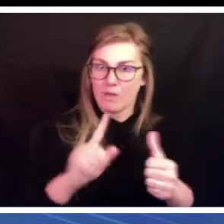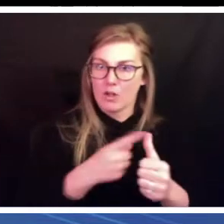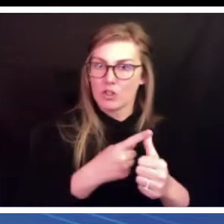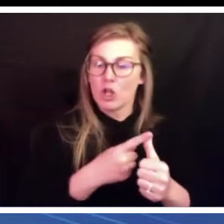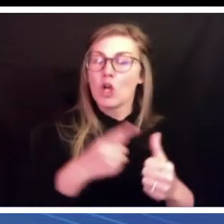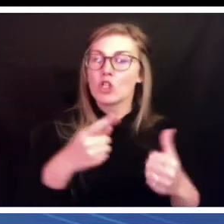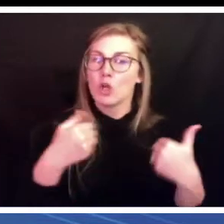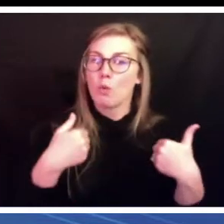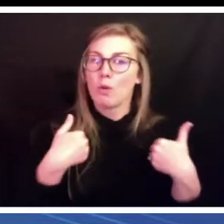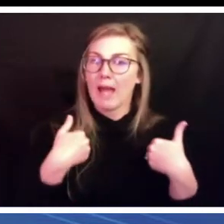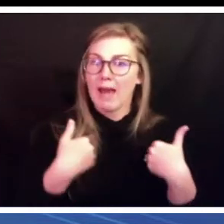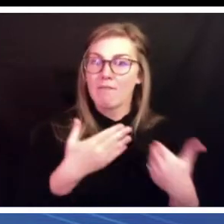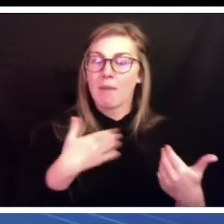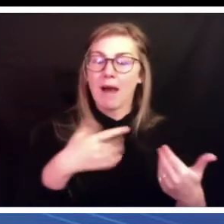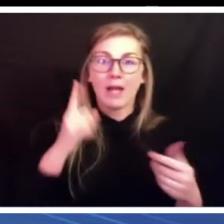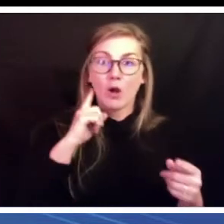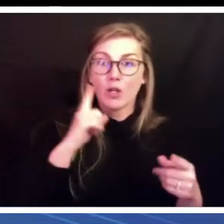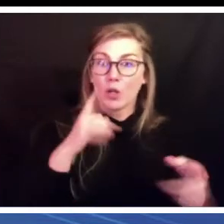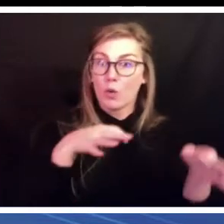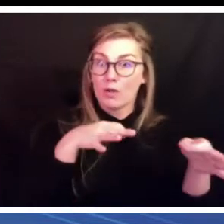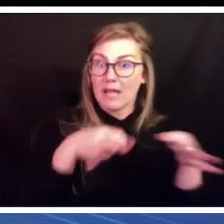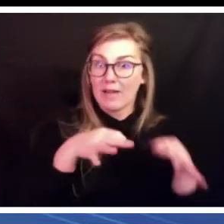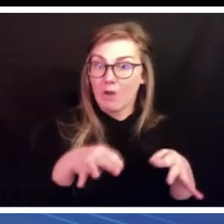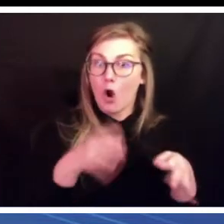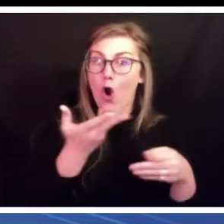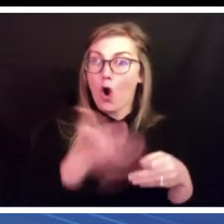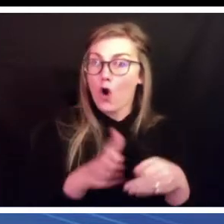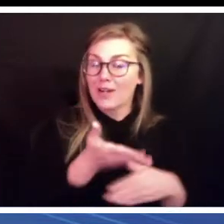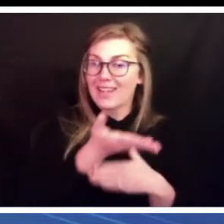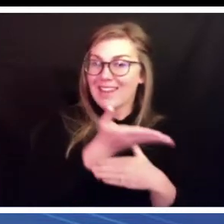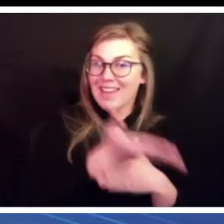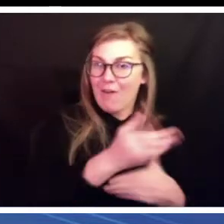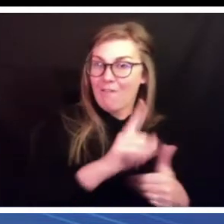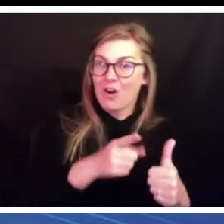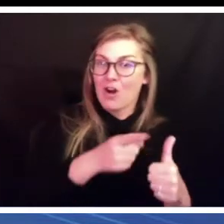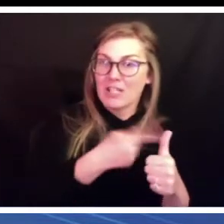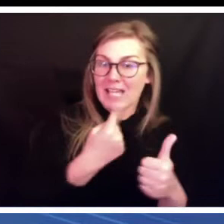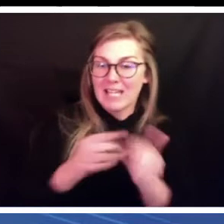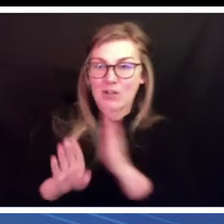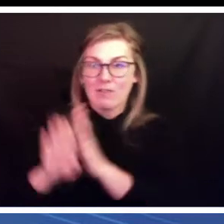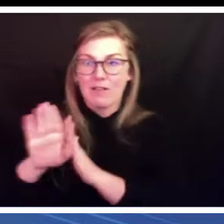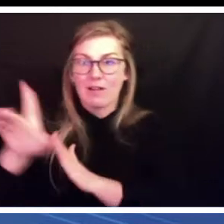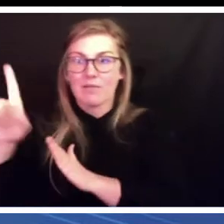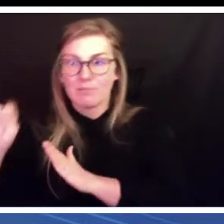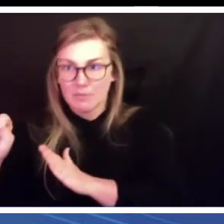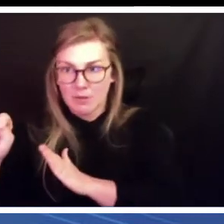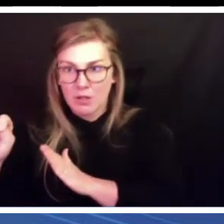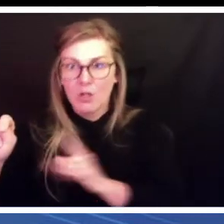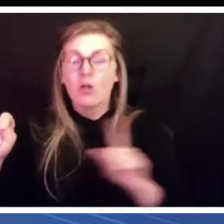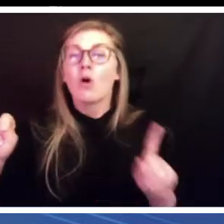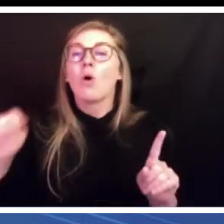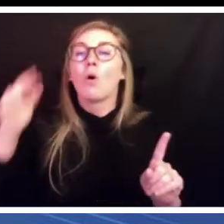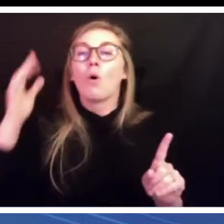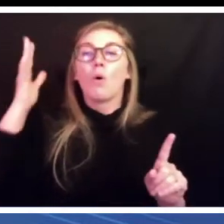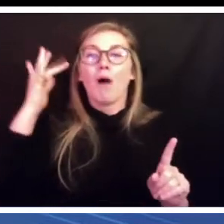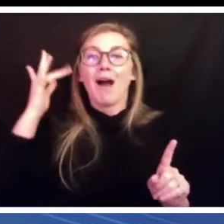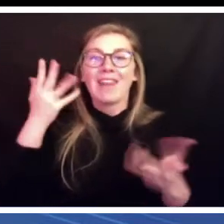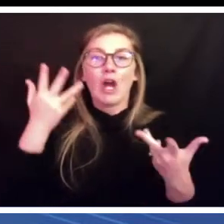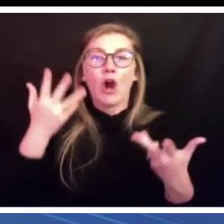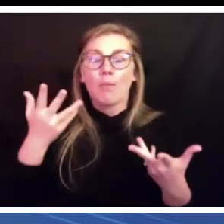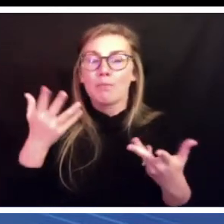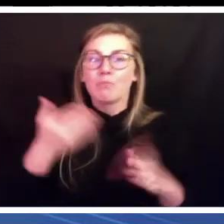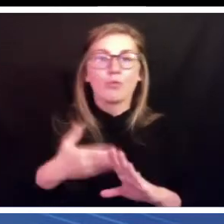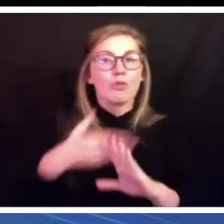so that all audience members find this, should I say more easily digestible because you can't quite,